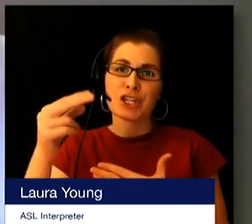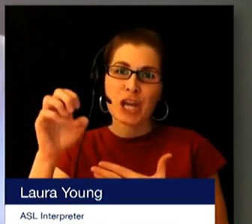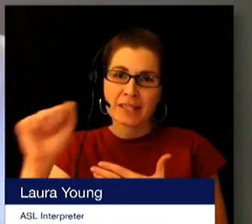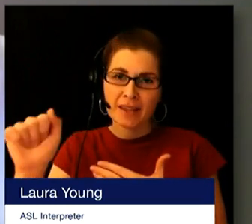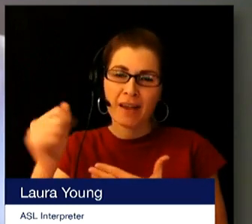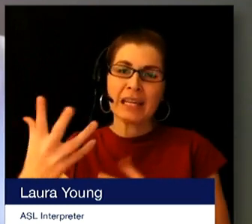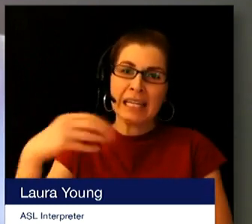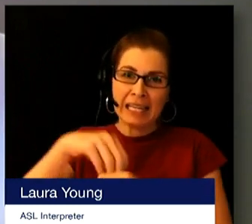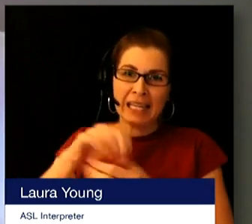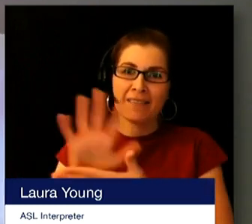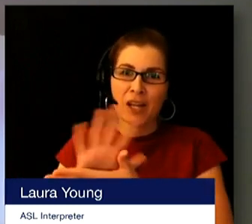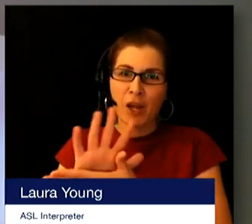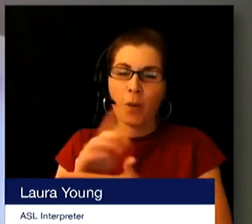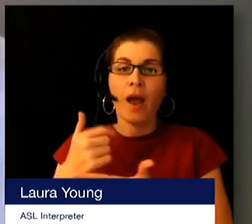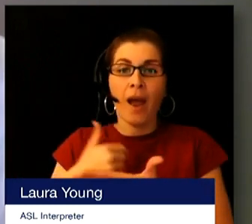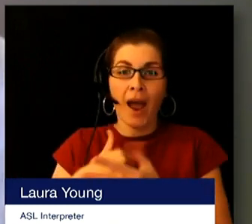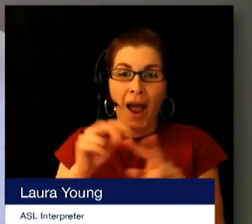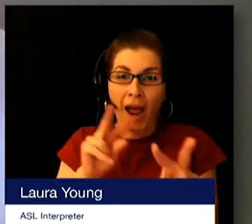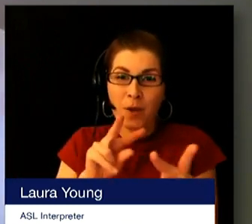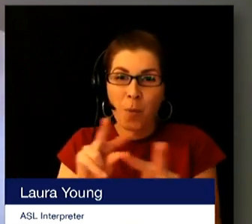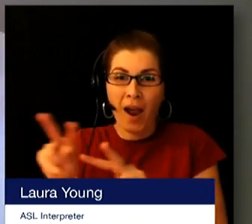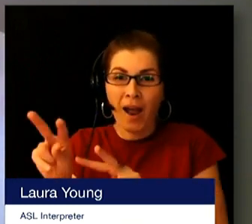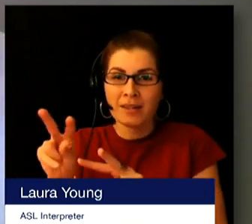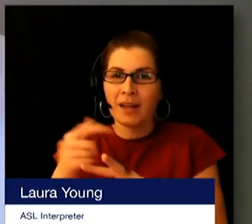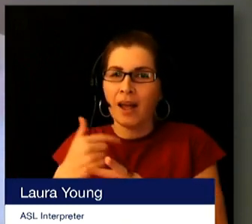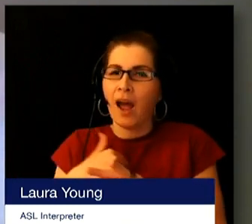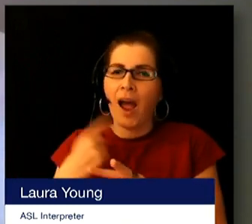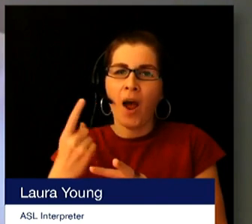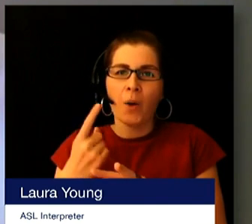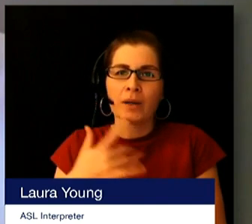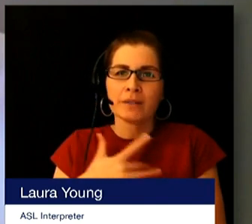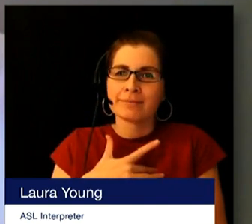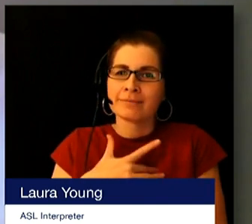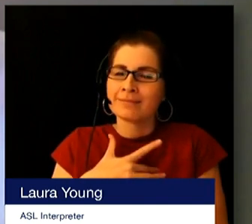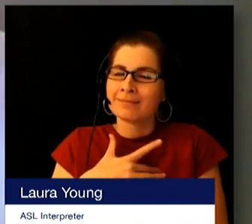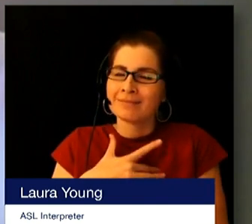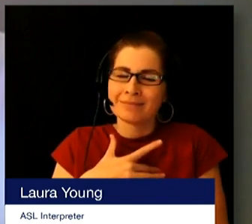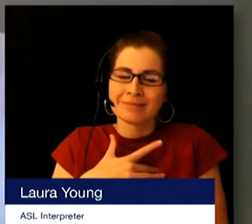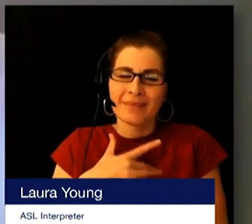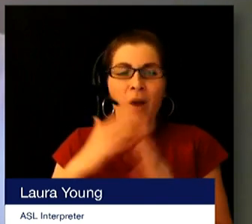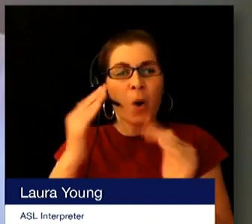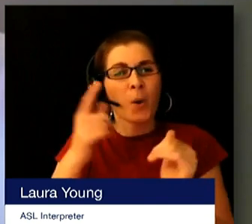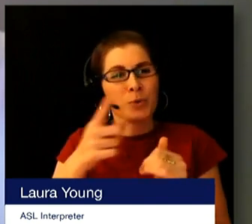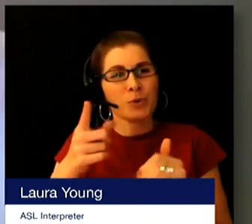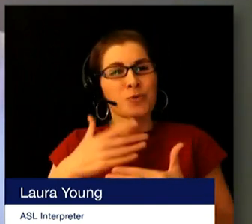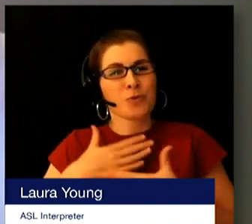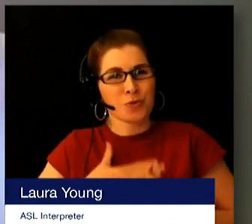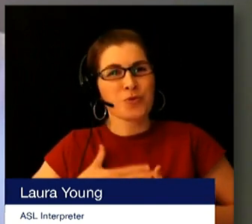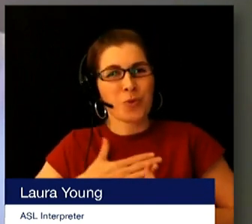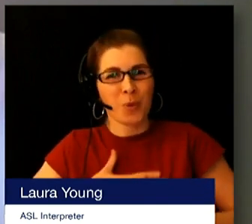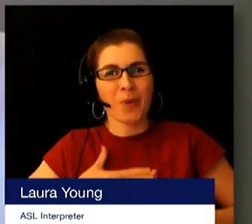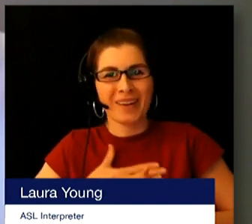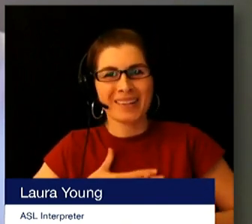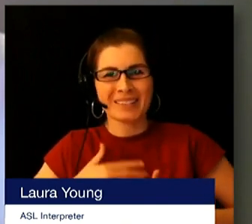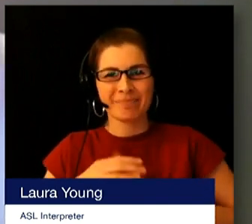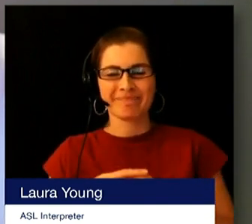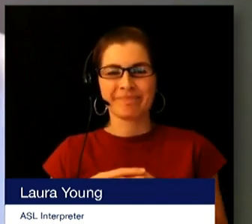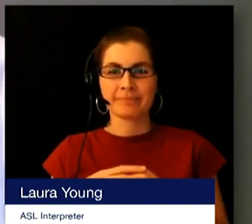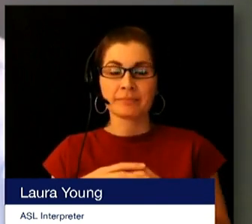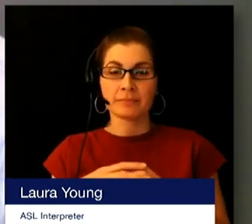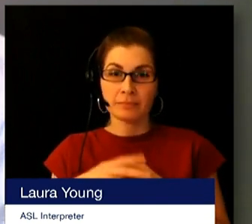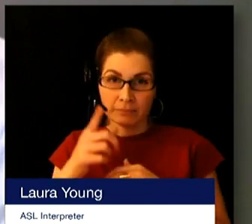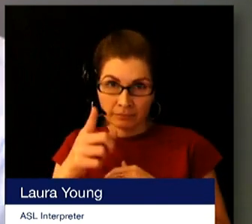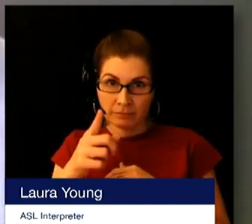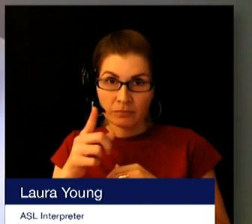is as moving as it was the very first time I saw it. So I hope everyone enjoyed that. And if you check